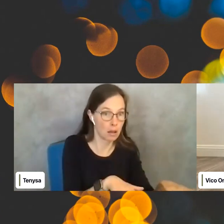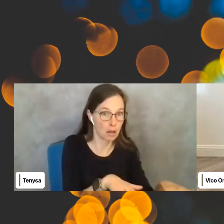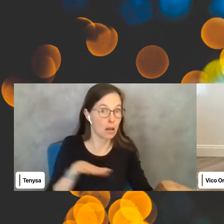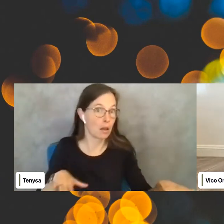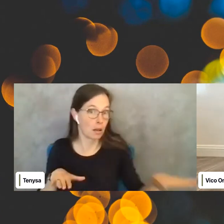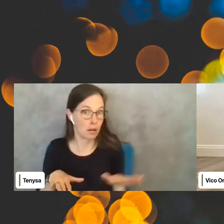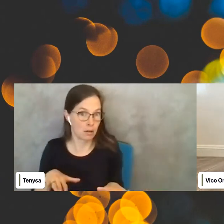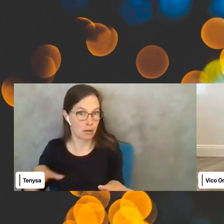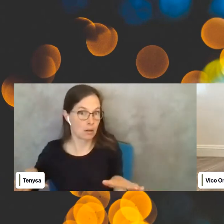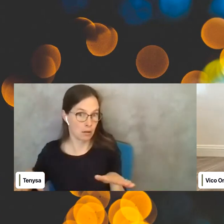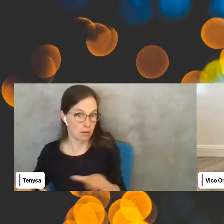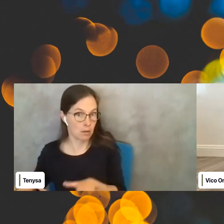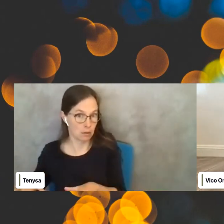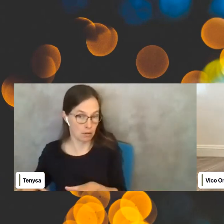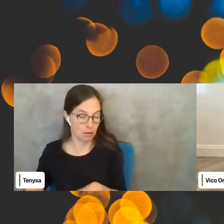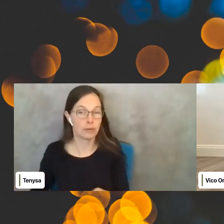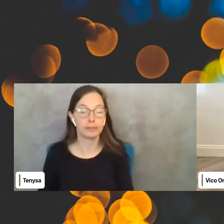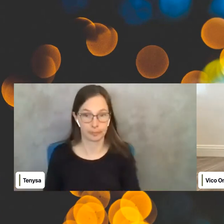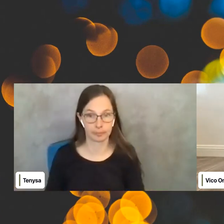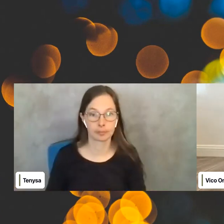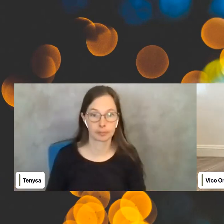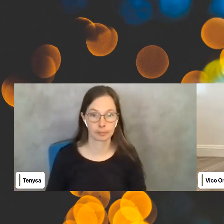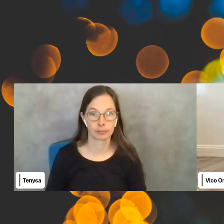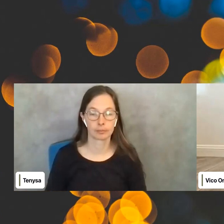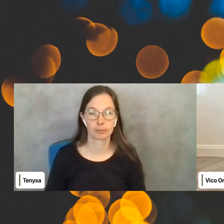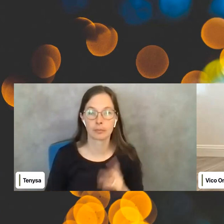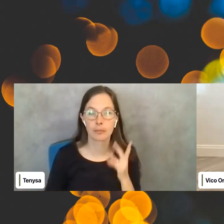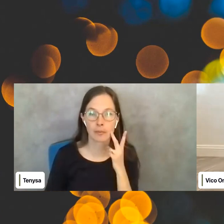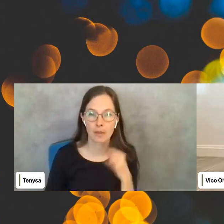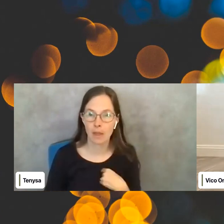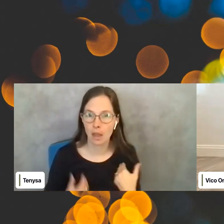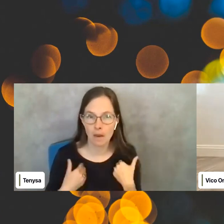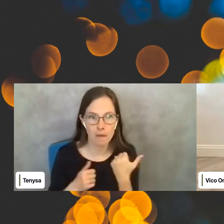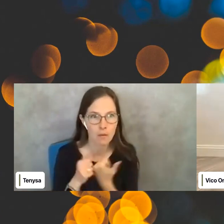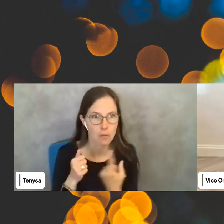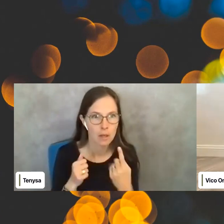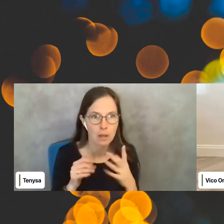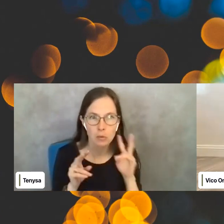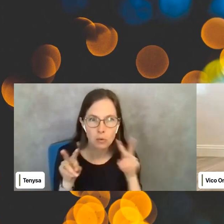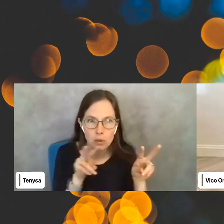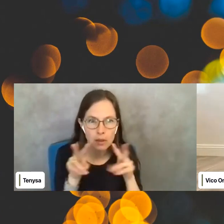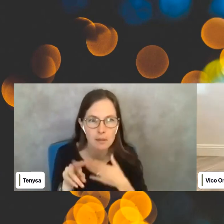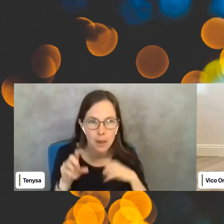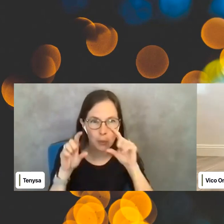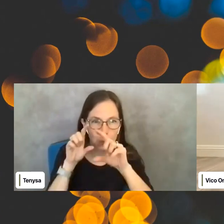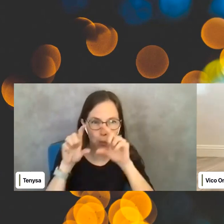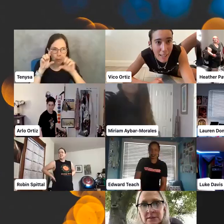like this. So let me see if I have like everybody. I'm trying to see all my little cubes